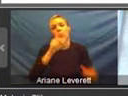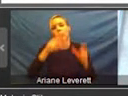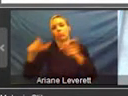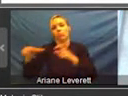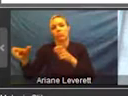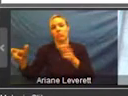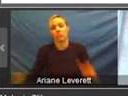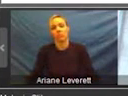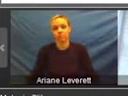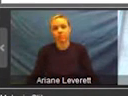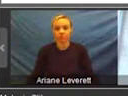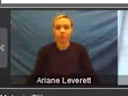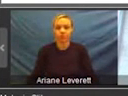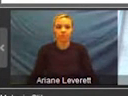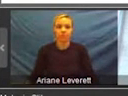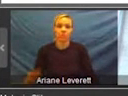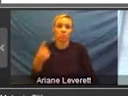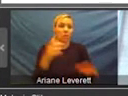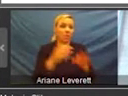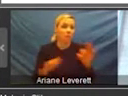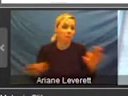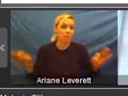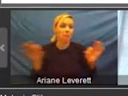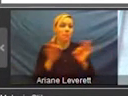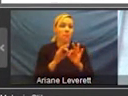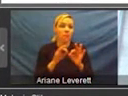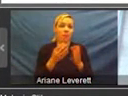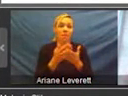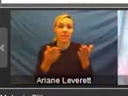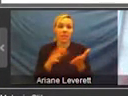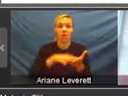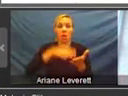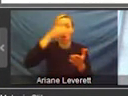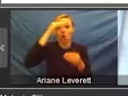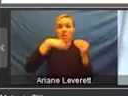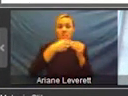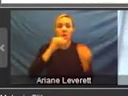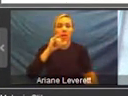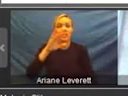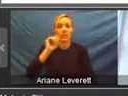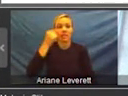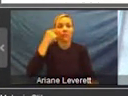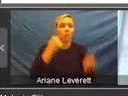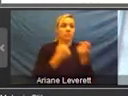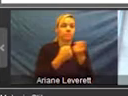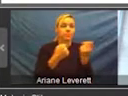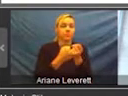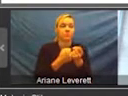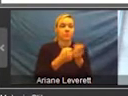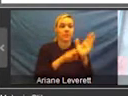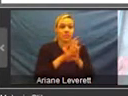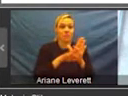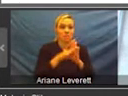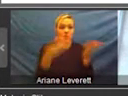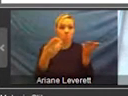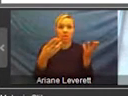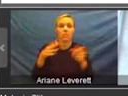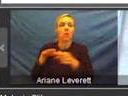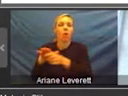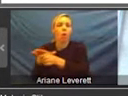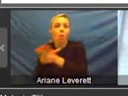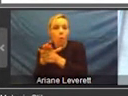lesson learned from ICT for development, that the local partners need to